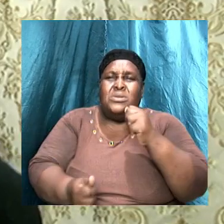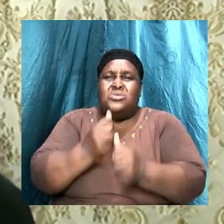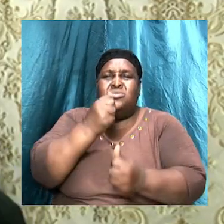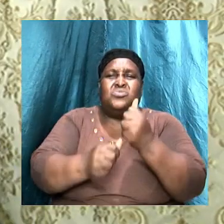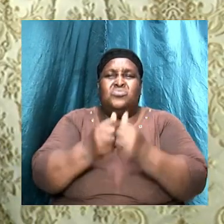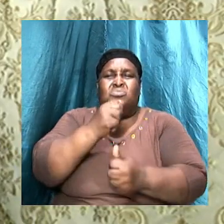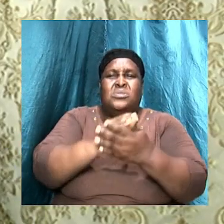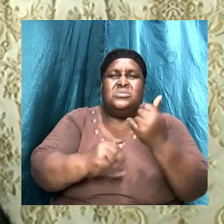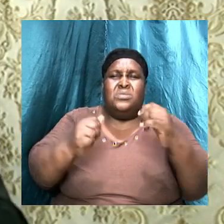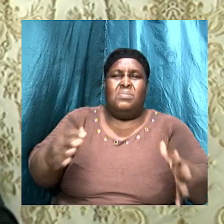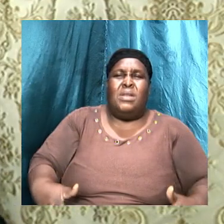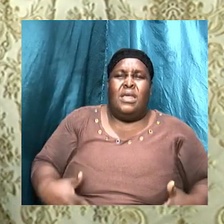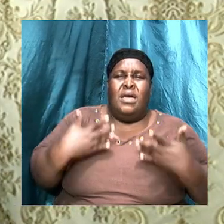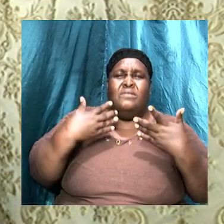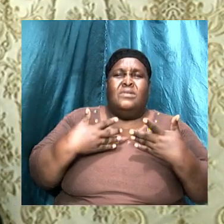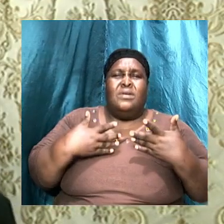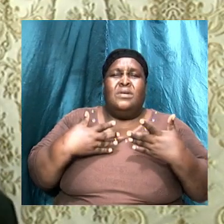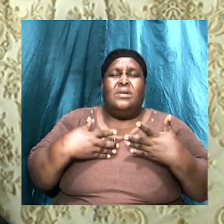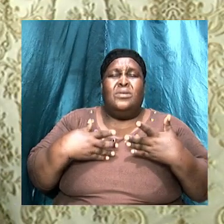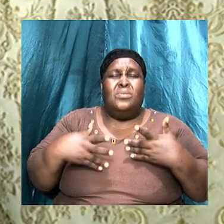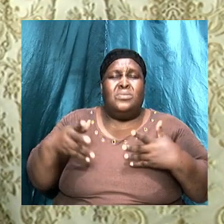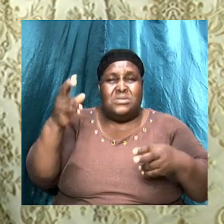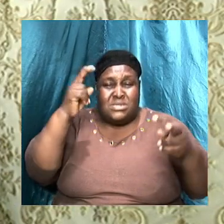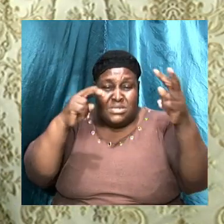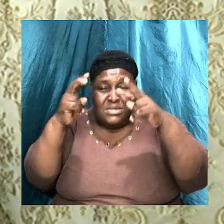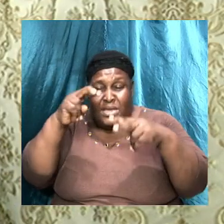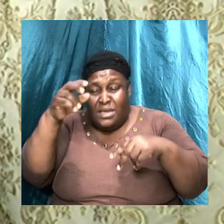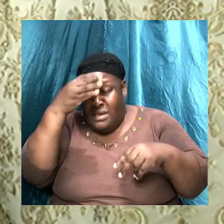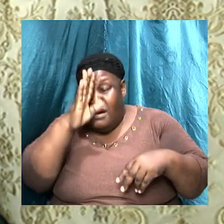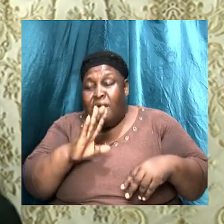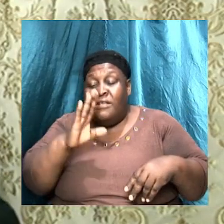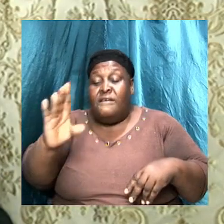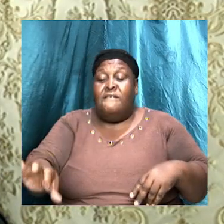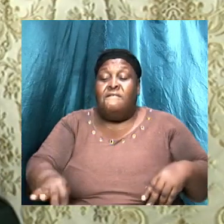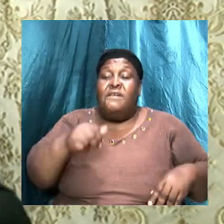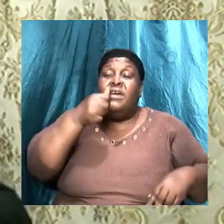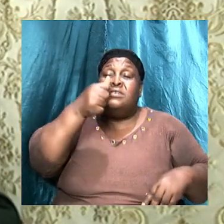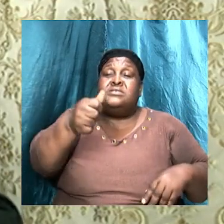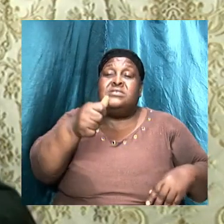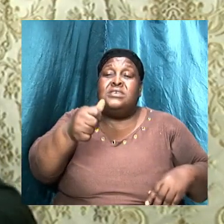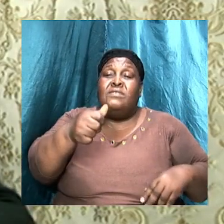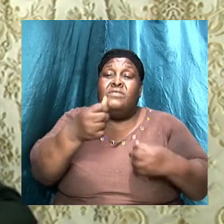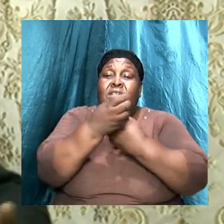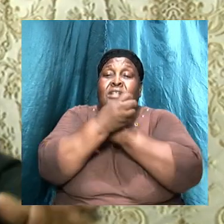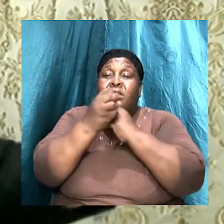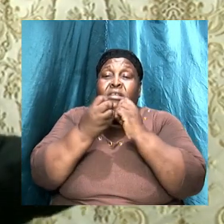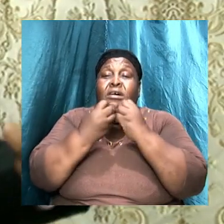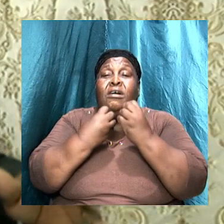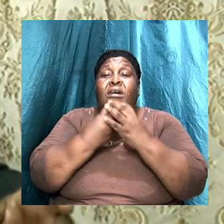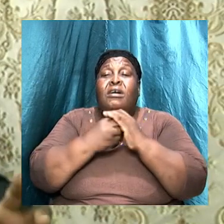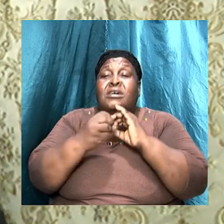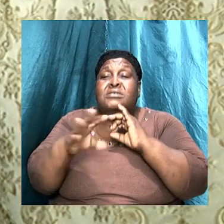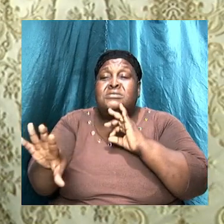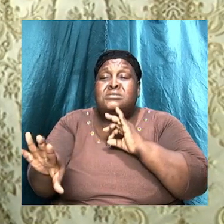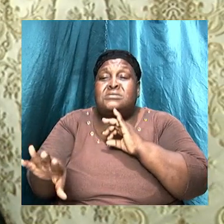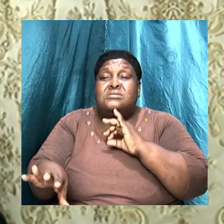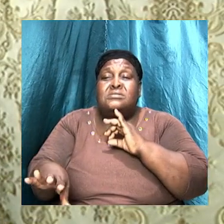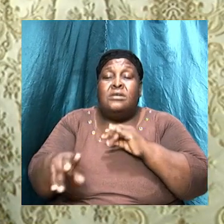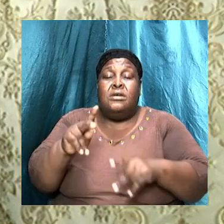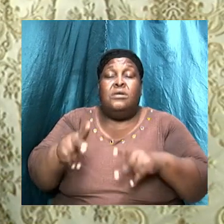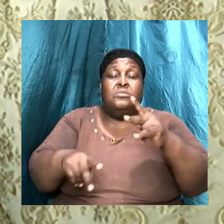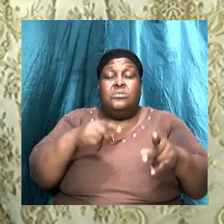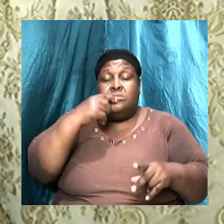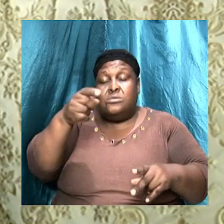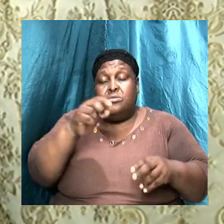don't diligently seek God you're going find yourself lost because people will tell you that look here you don't have to talk in